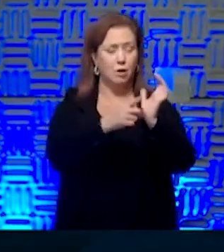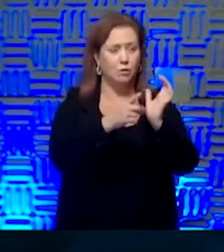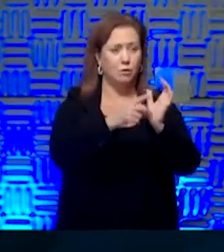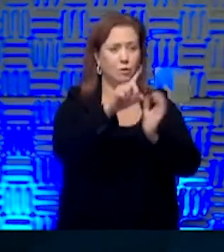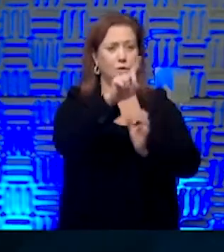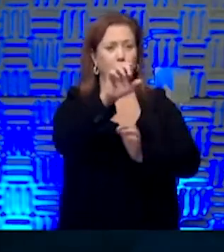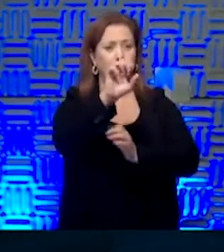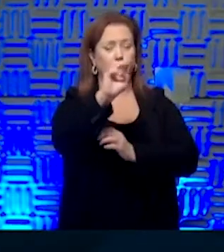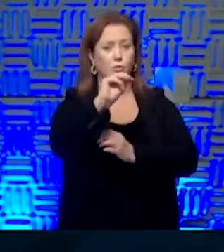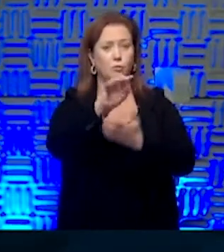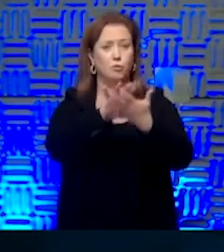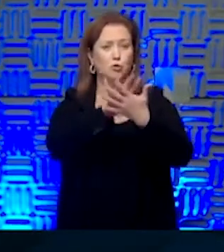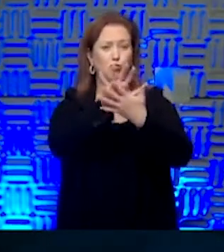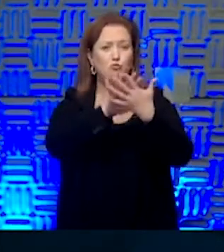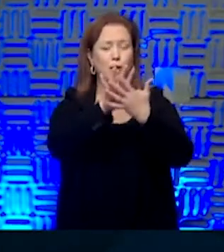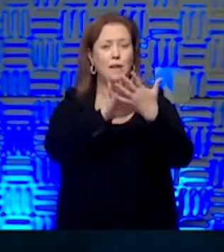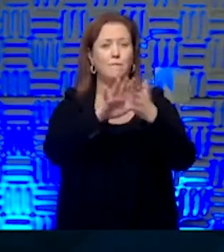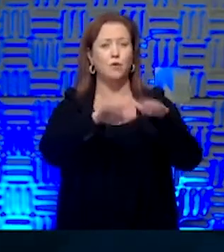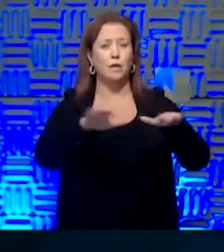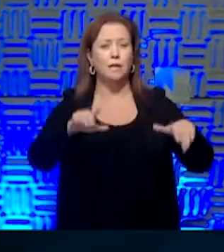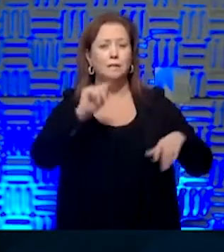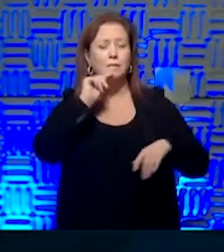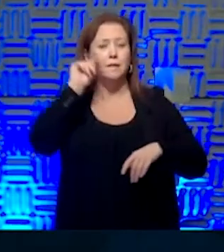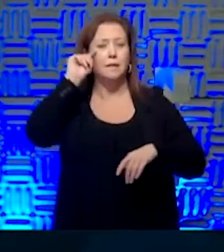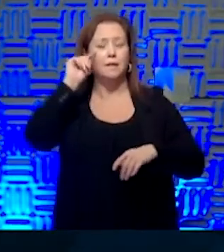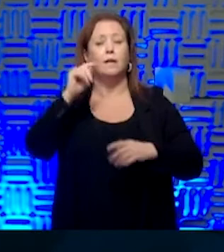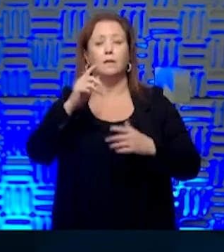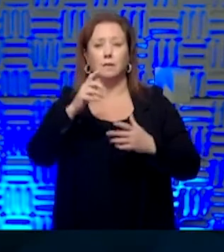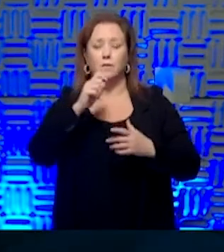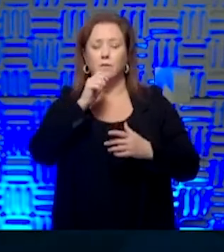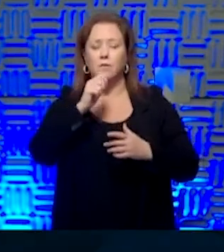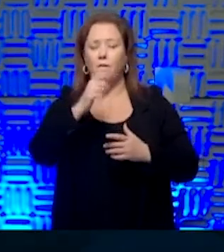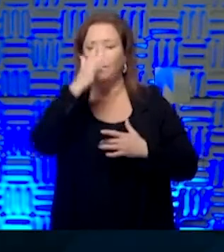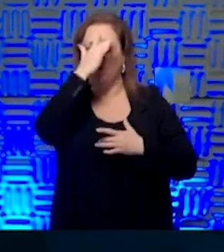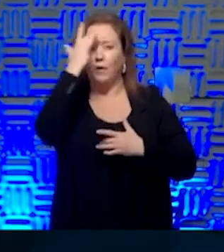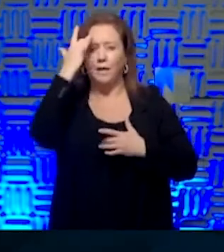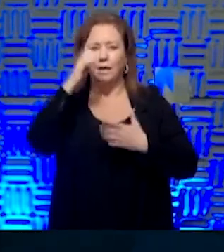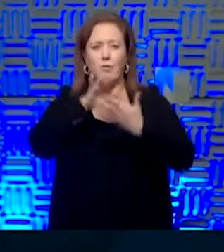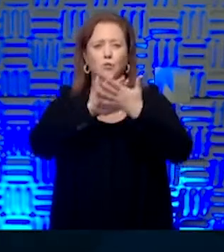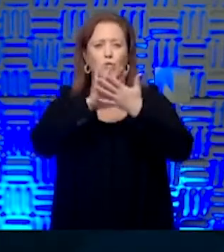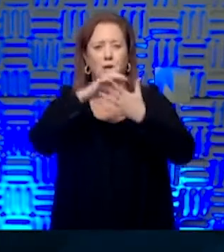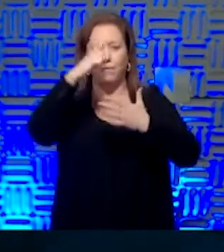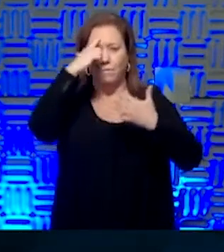Zoom screening for children or adolescents and seeing them over tele, don't forget to screen for mental health issues.